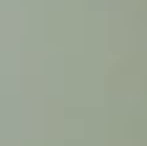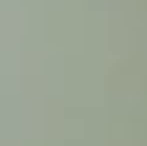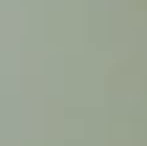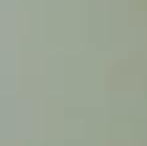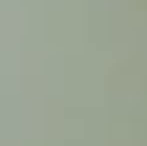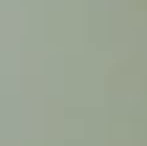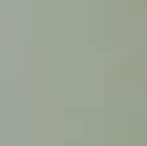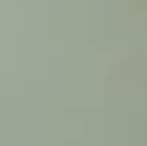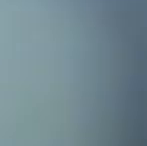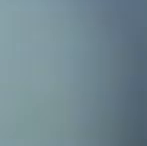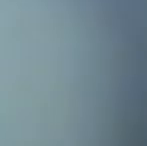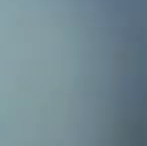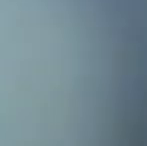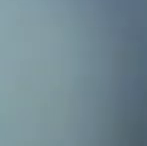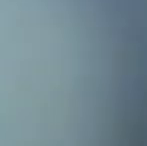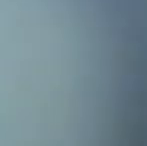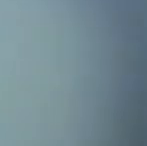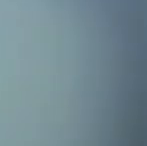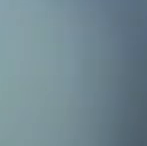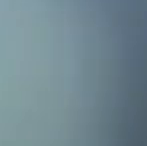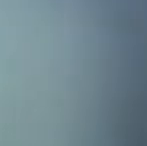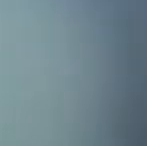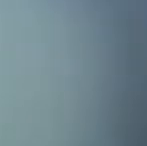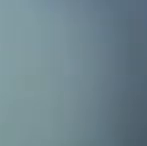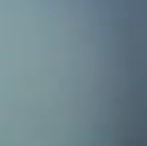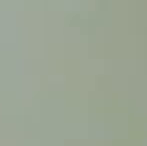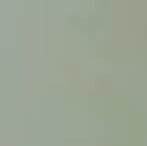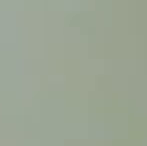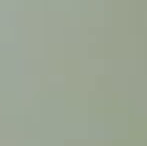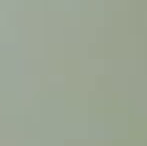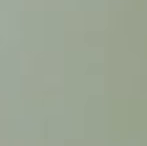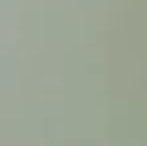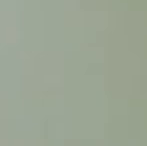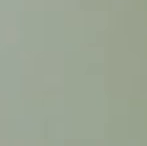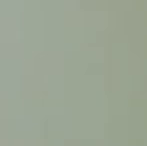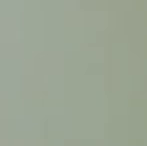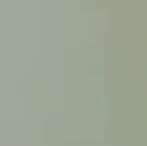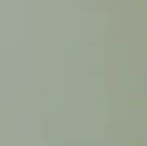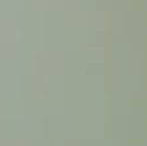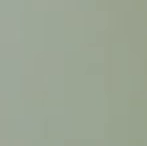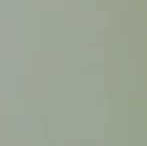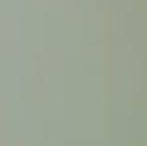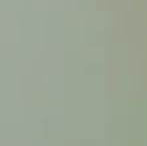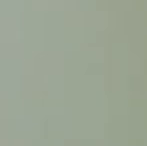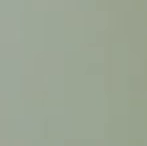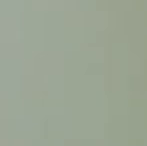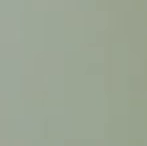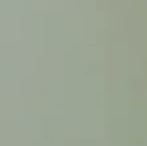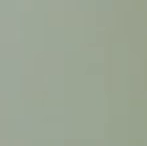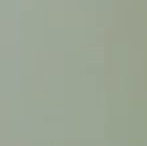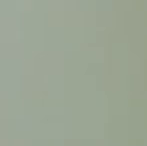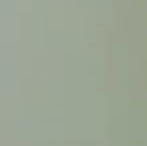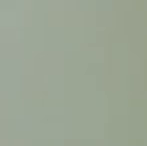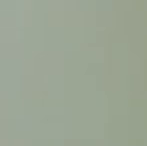those, check out those species first. Yeah, and often when we do searching, you can write the name of the species, especially in the Latin name if possible, and then write native range